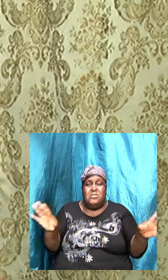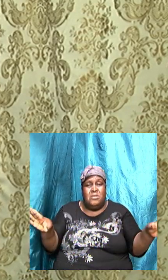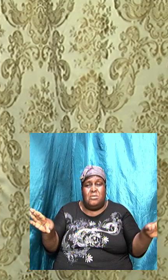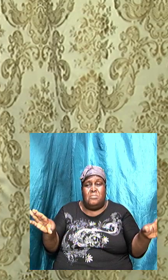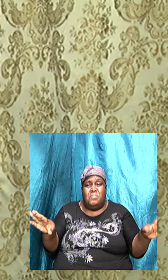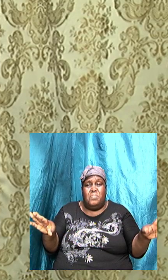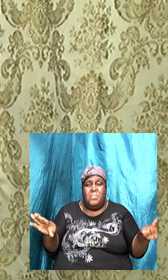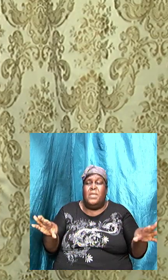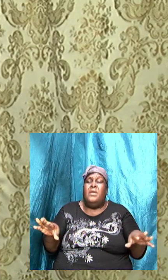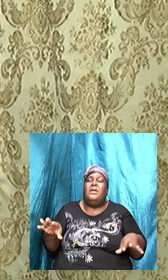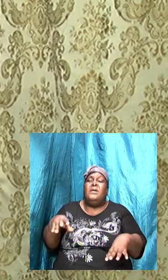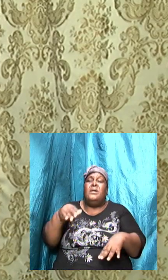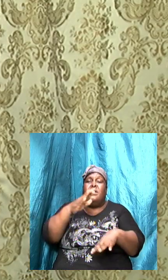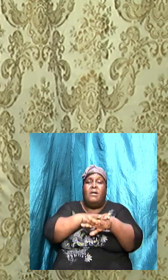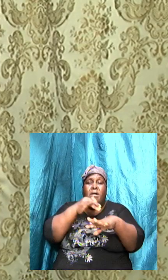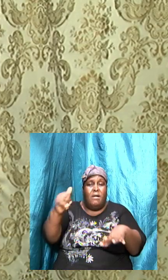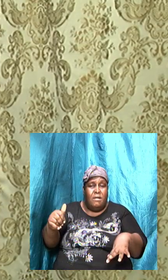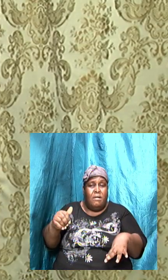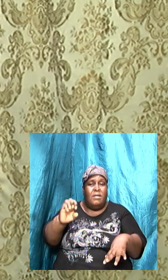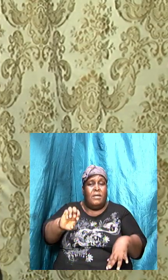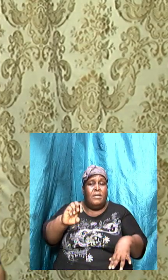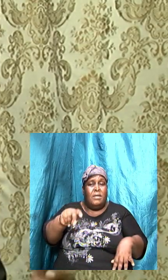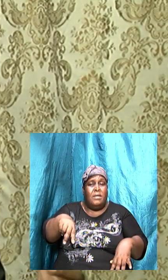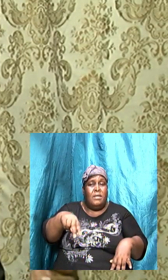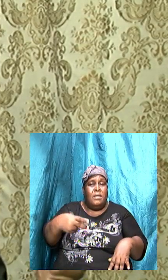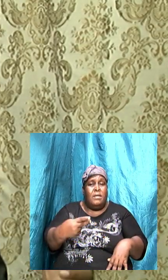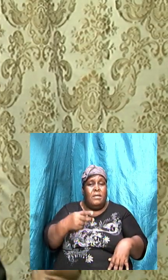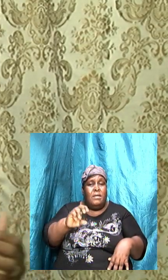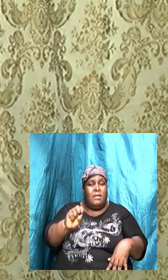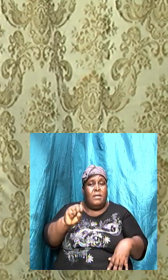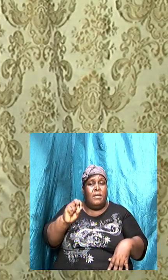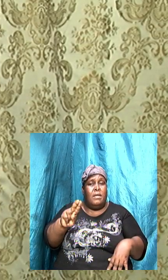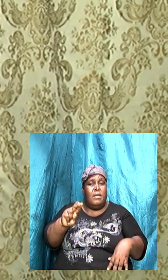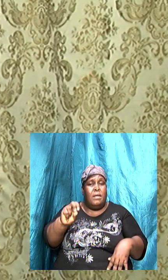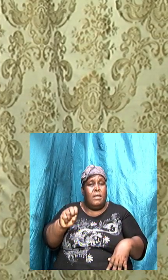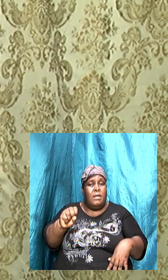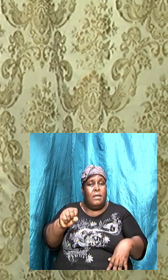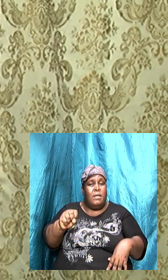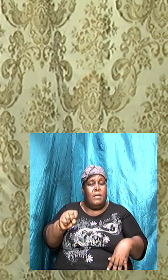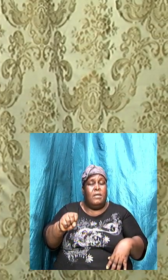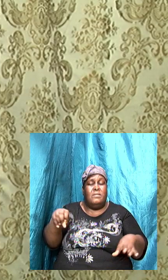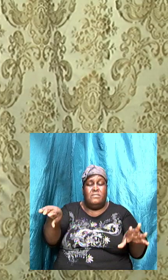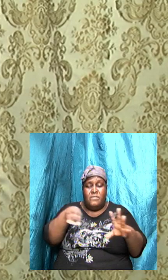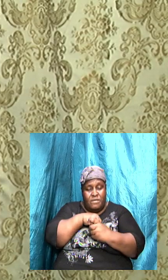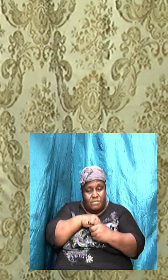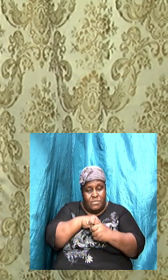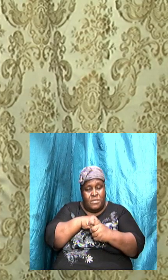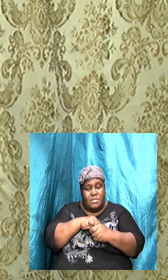that working church, that active church, that church of involvement.